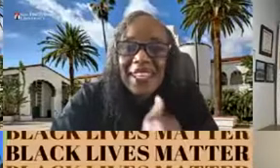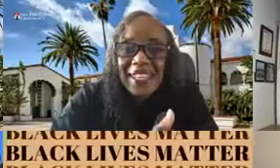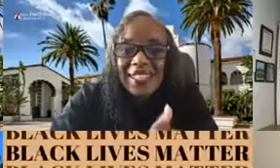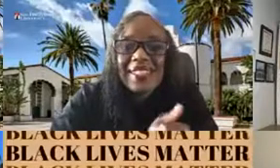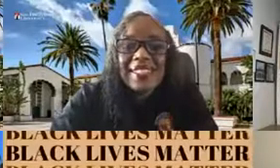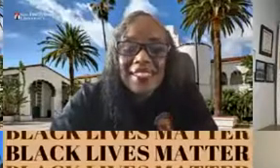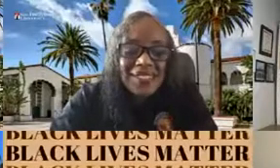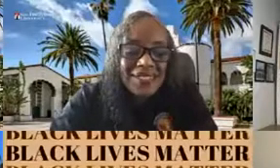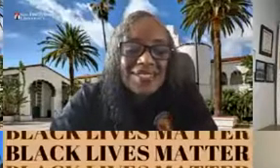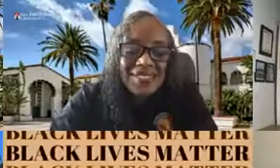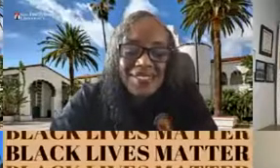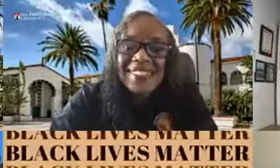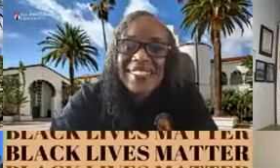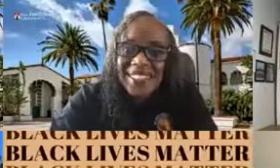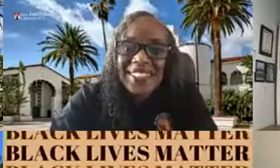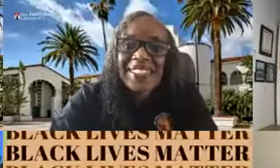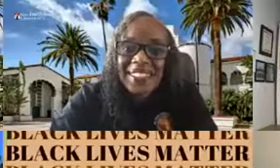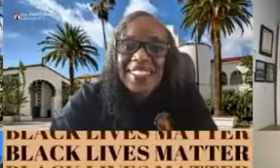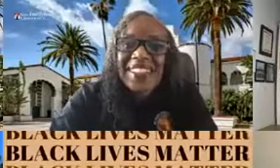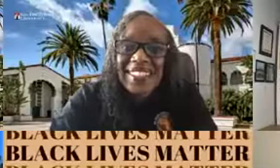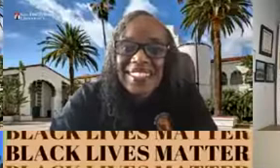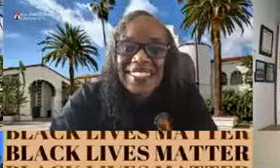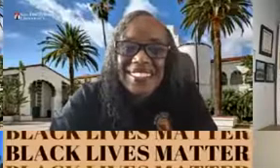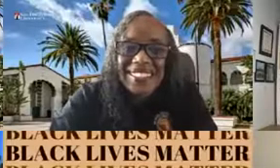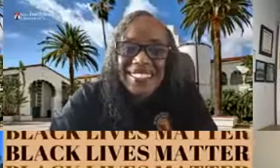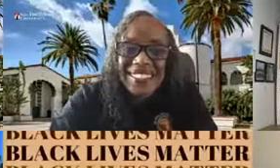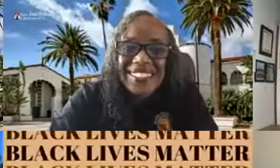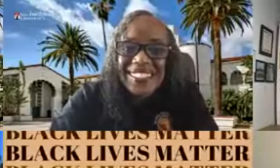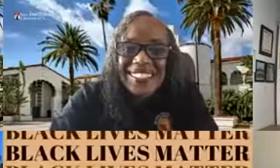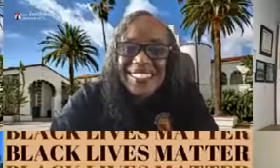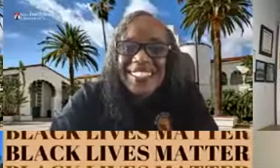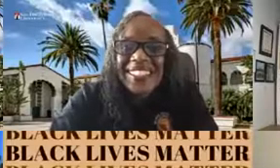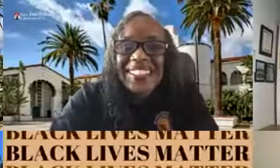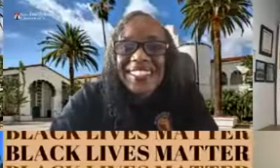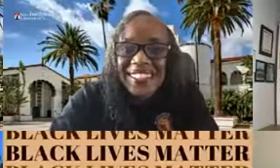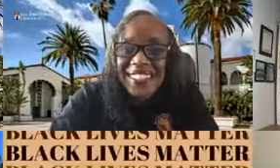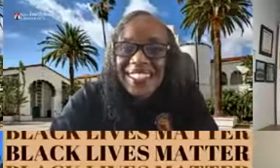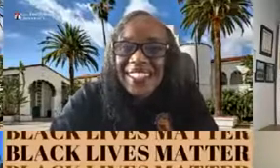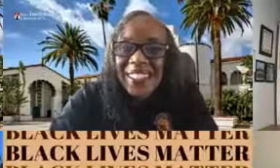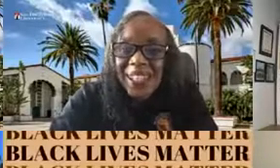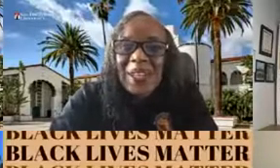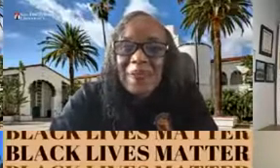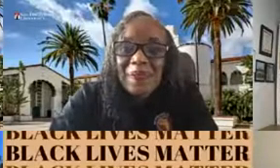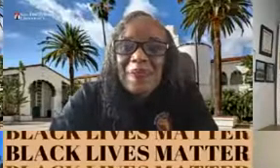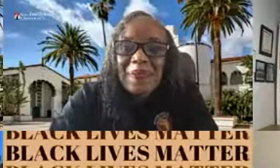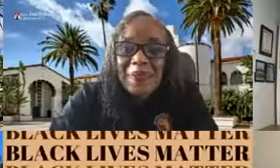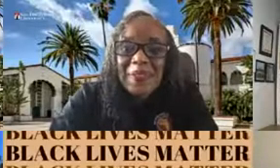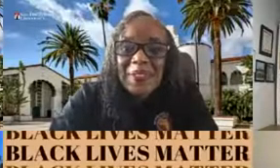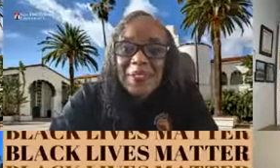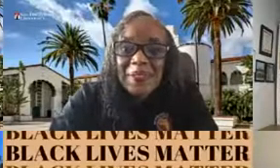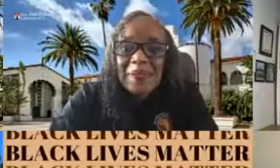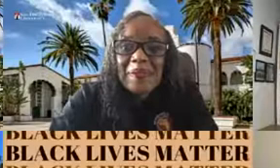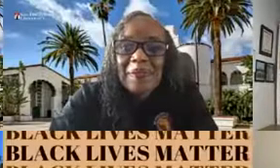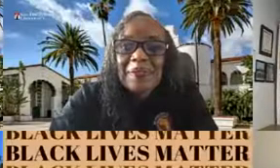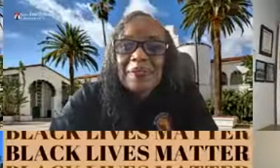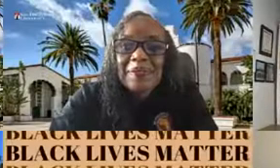BRC. So that's what Sierra's doing and Shaki and them. So yeah, I applied to do that. And I'm currently a computer engineering major, but I'm changing that soon